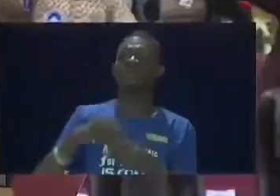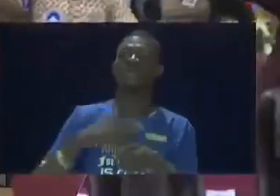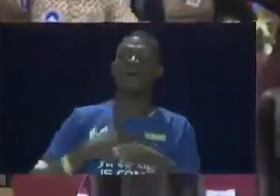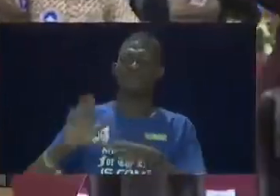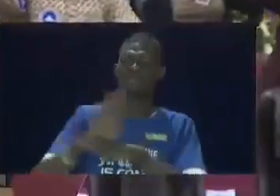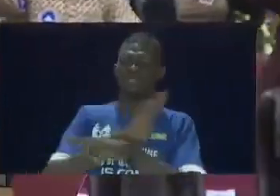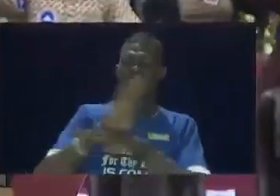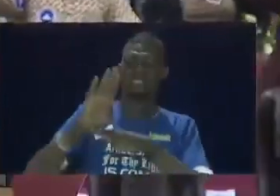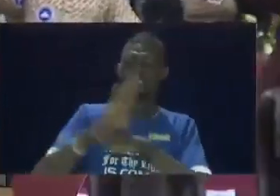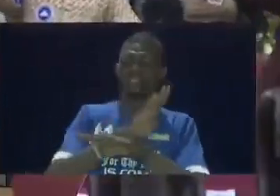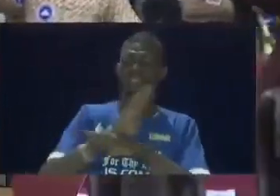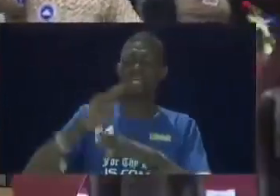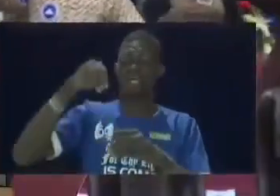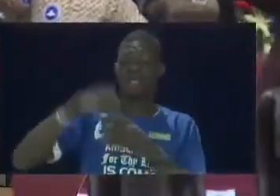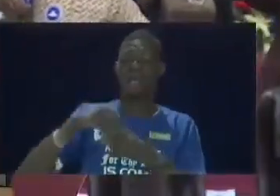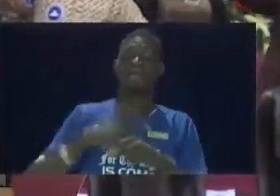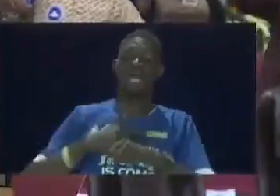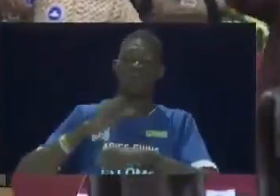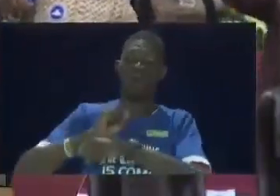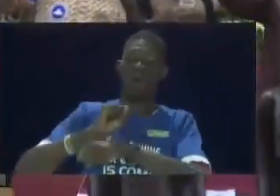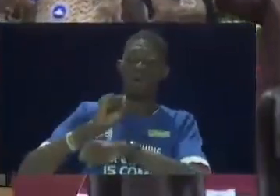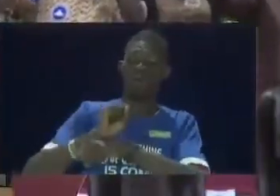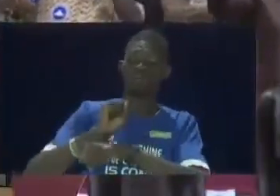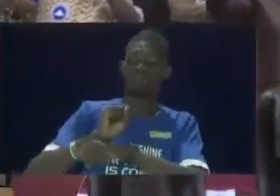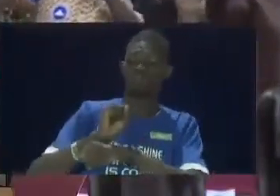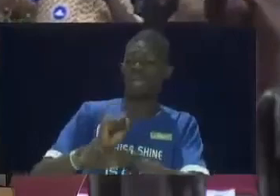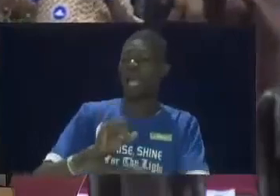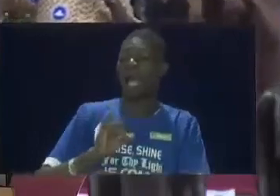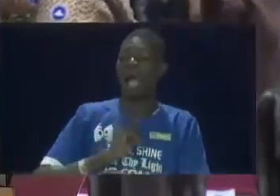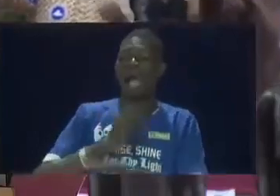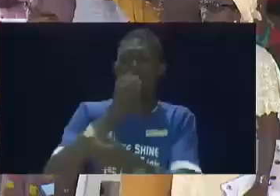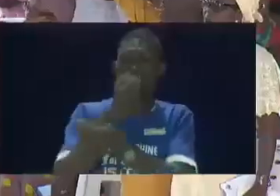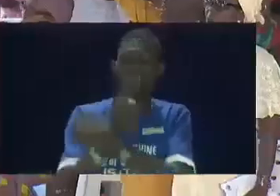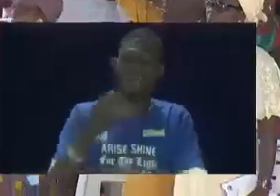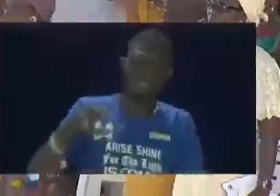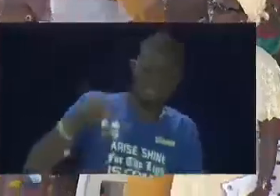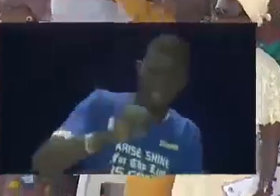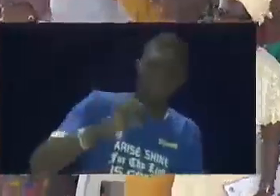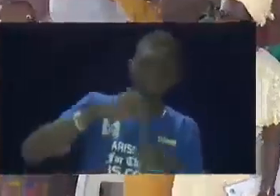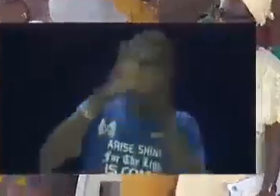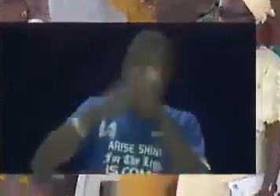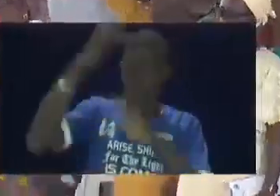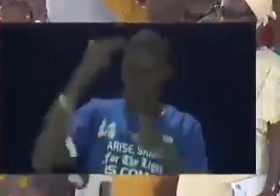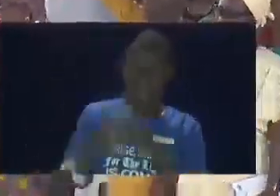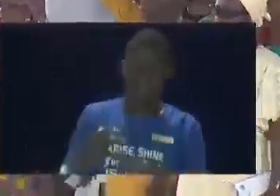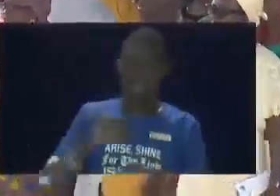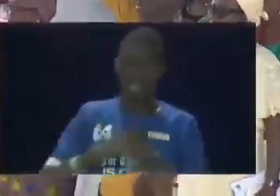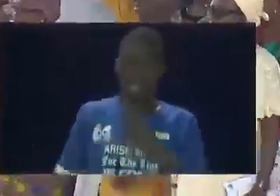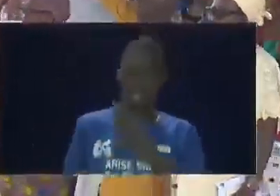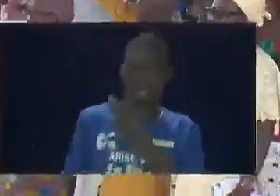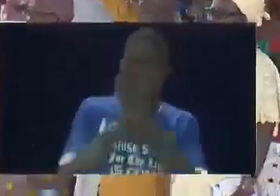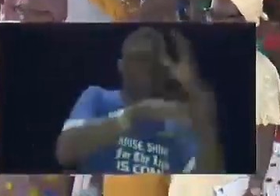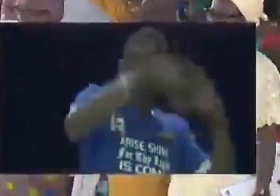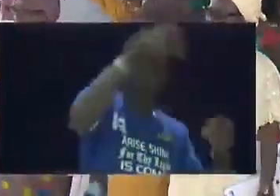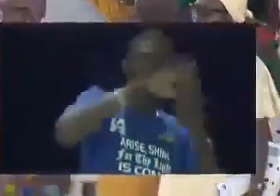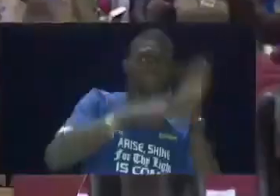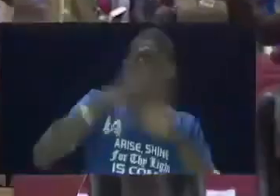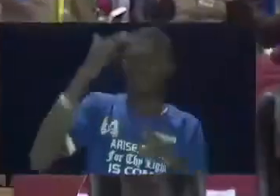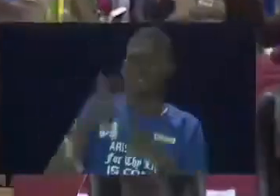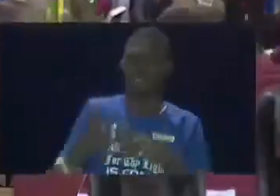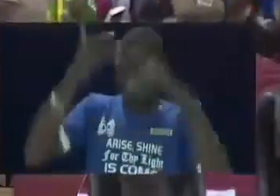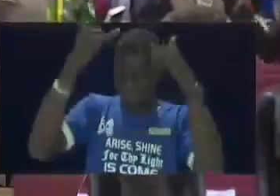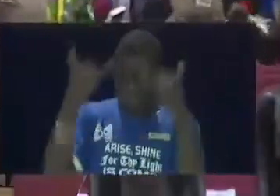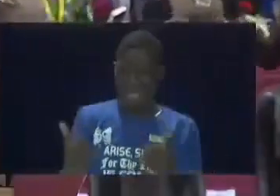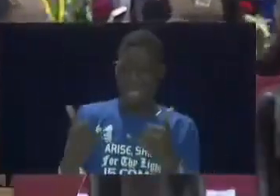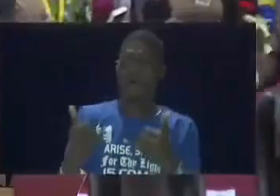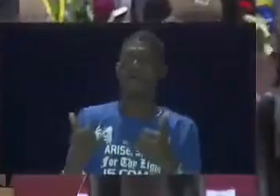business, in my career, I bind them. I cast them out.